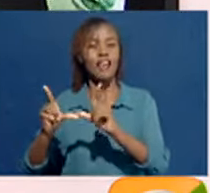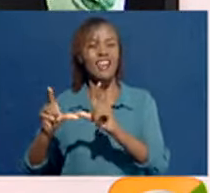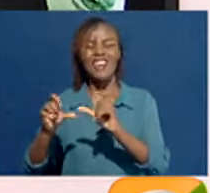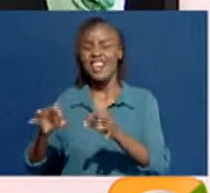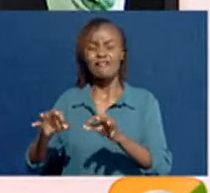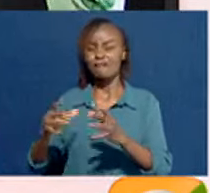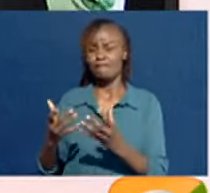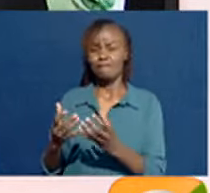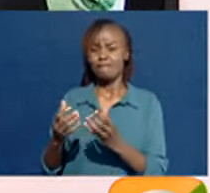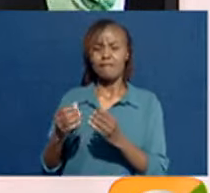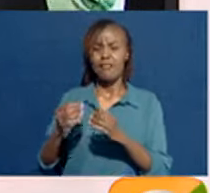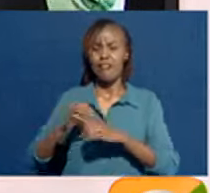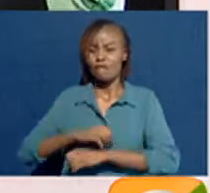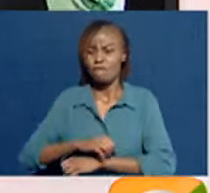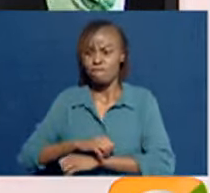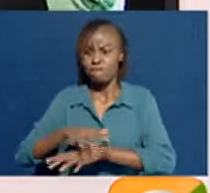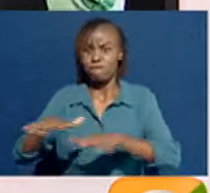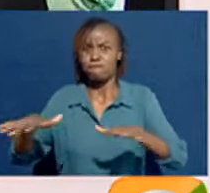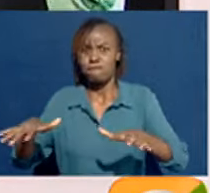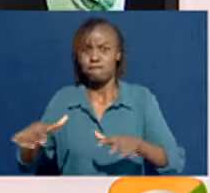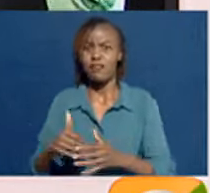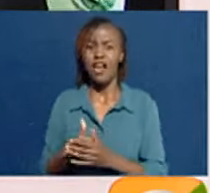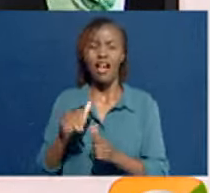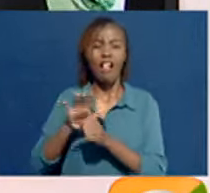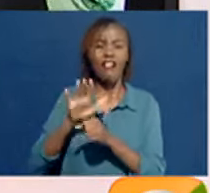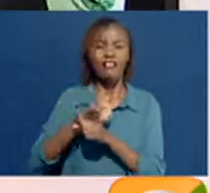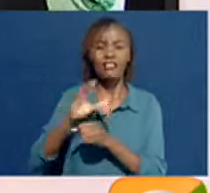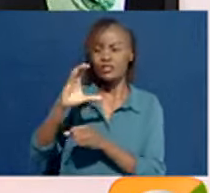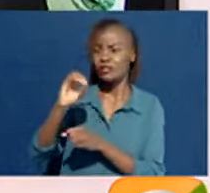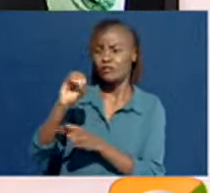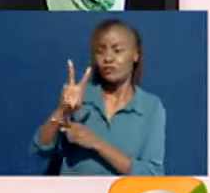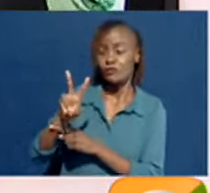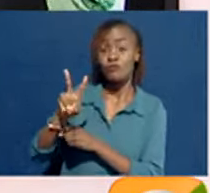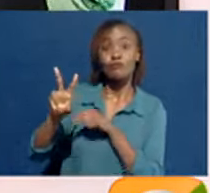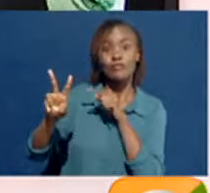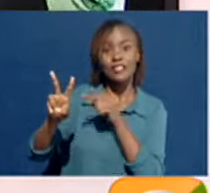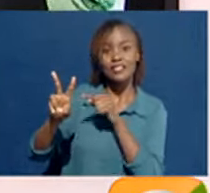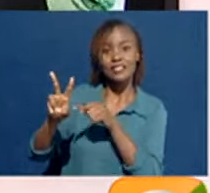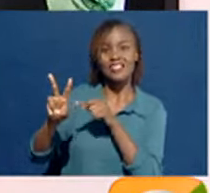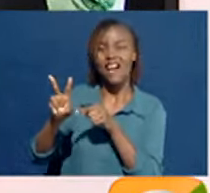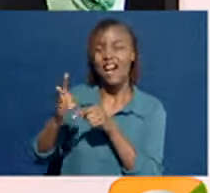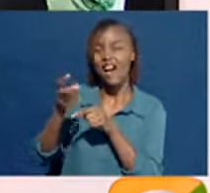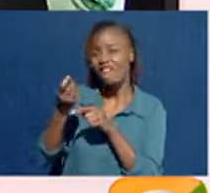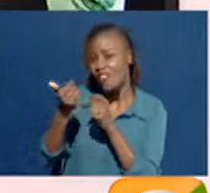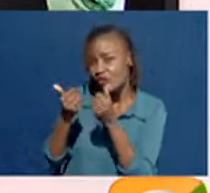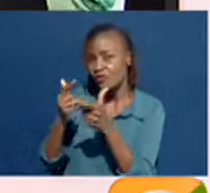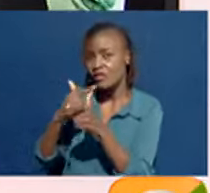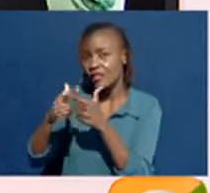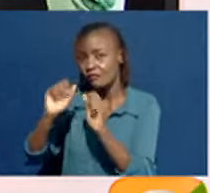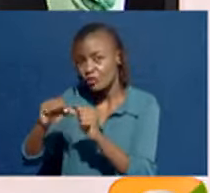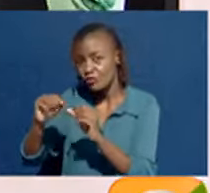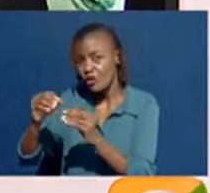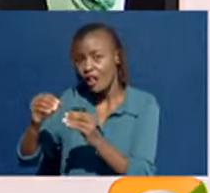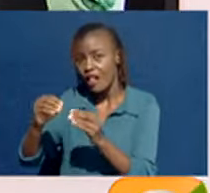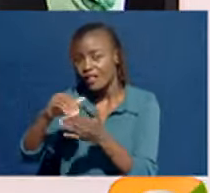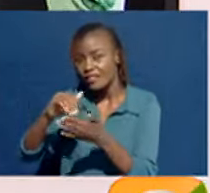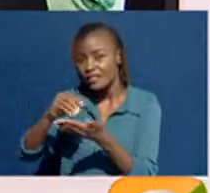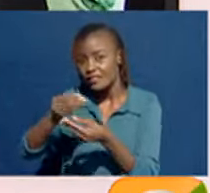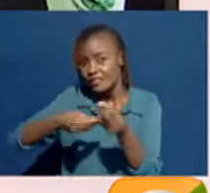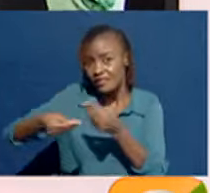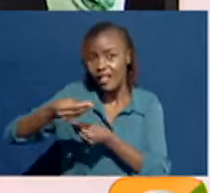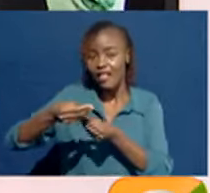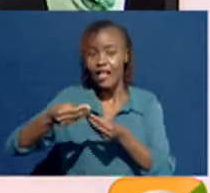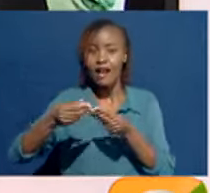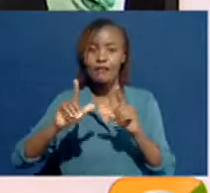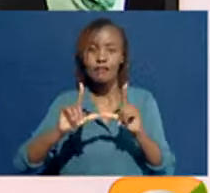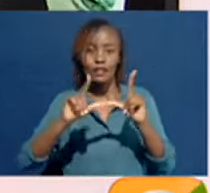carbon dioxide as had been initially estimated, they can sell those permits to others. Now, the World Bank estimates that